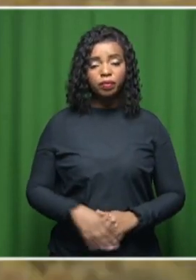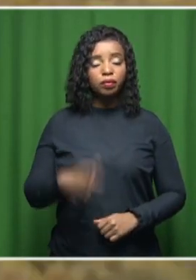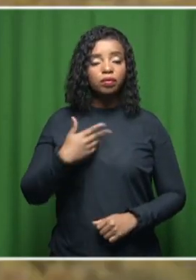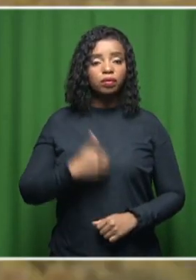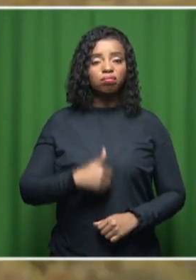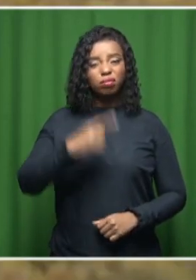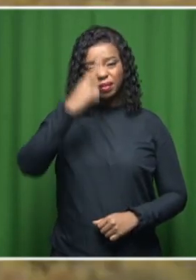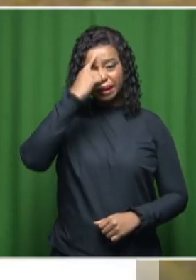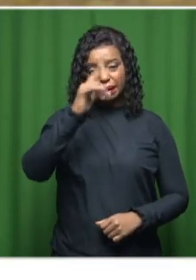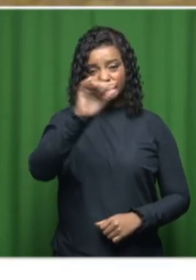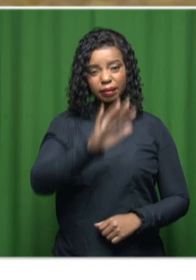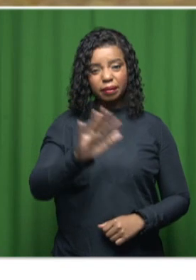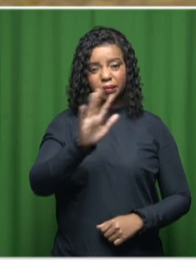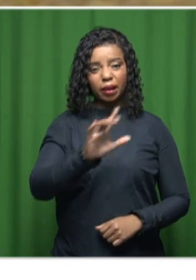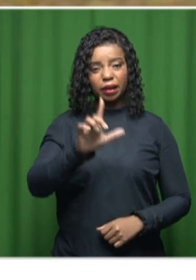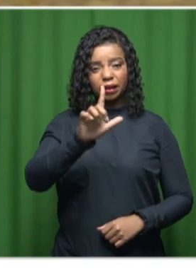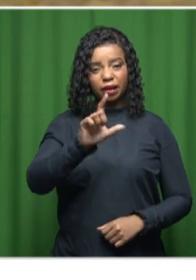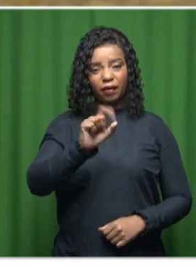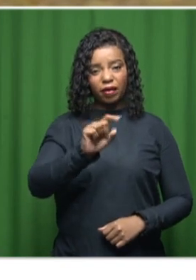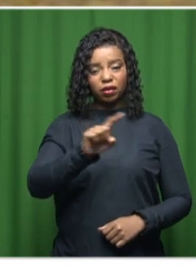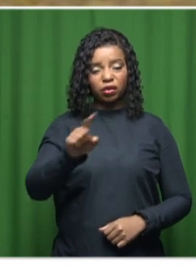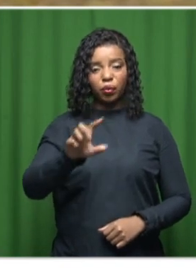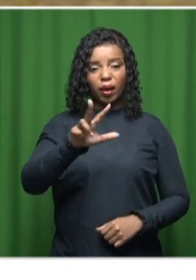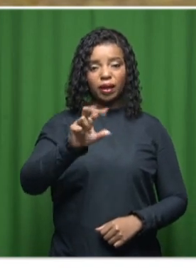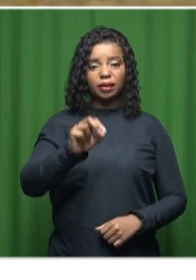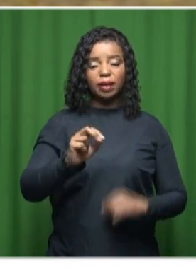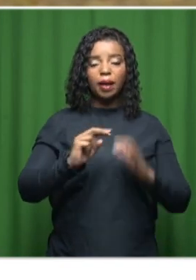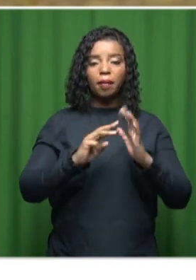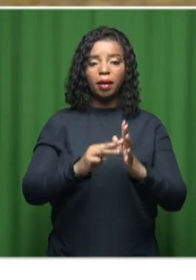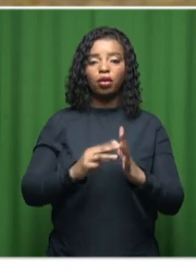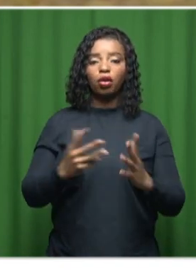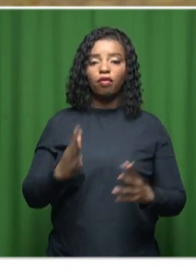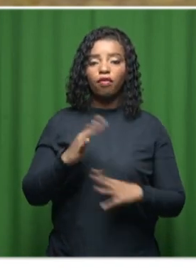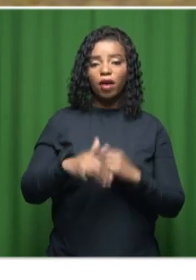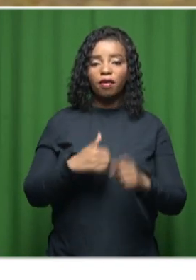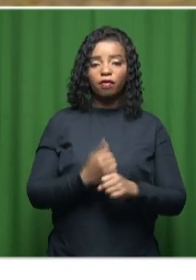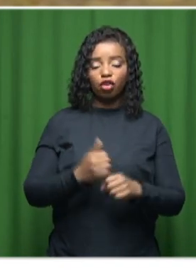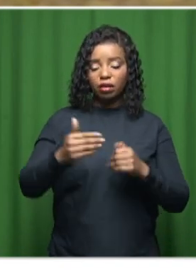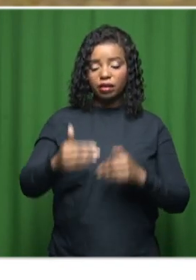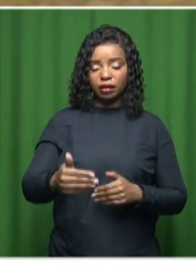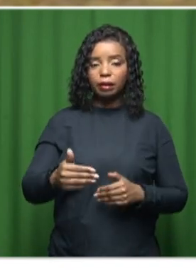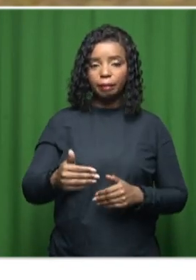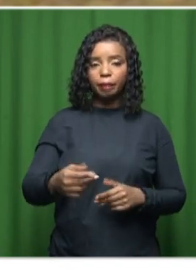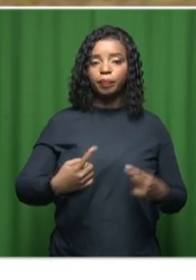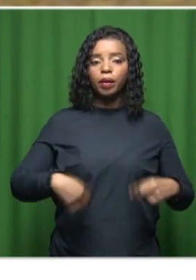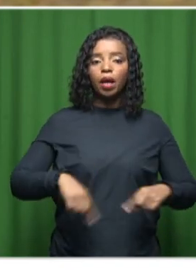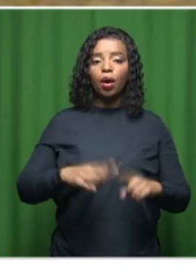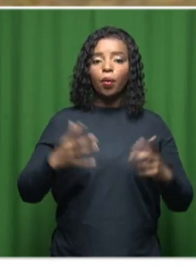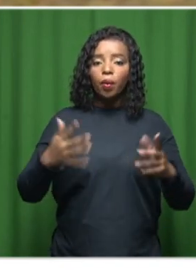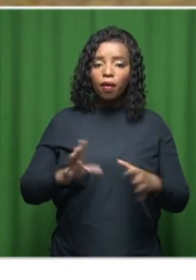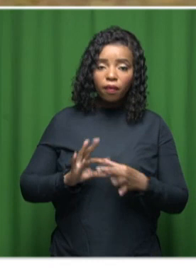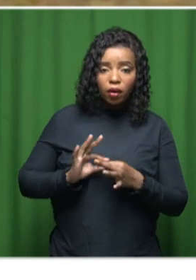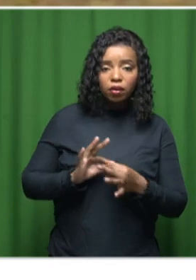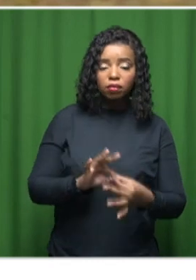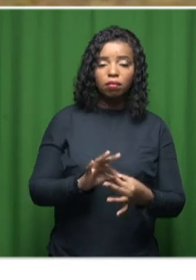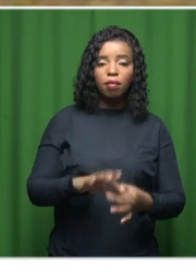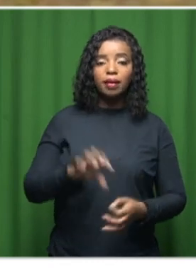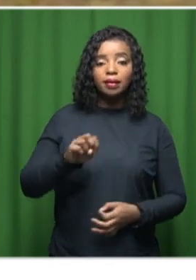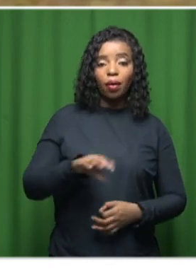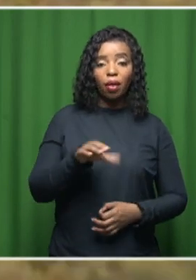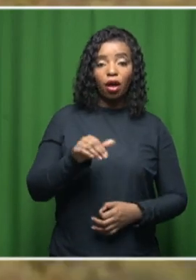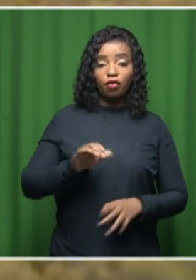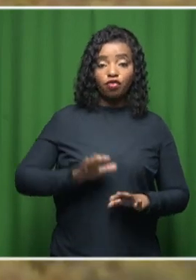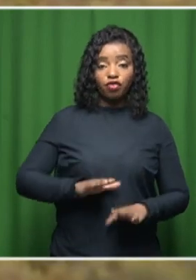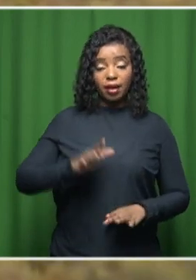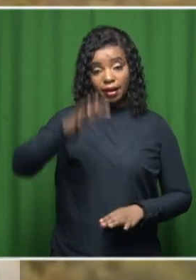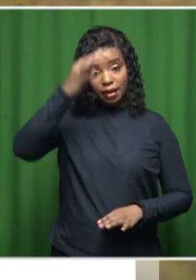tune of about 70 to 80 million over the next 5 years. So we've committed that initially we as the South African government